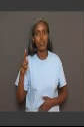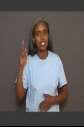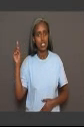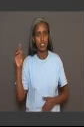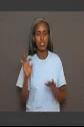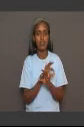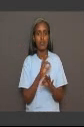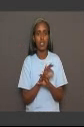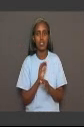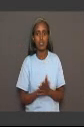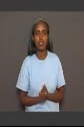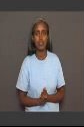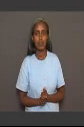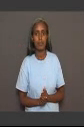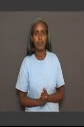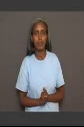function.